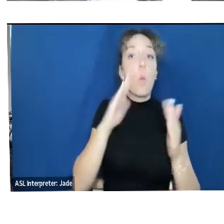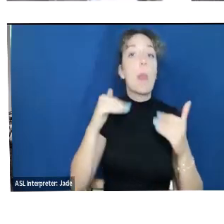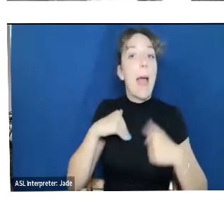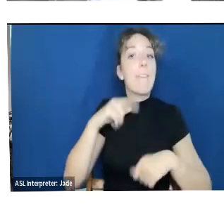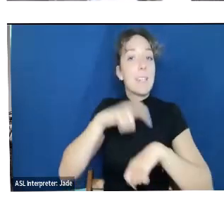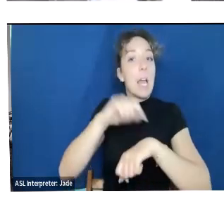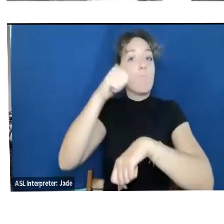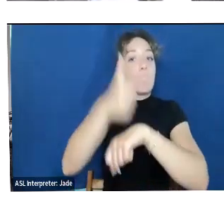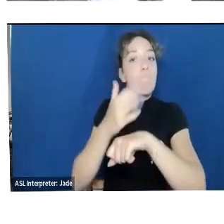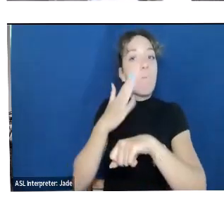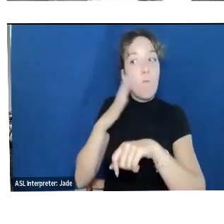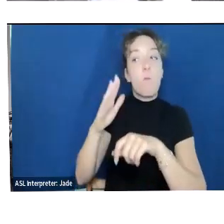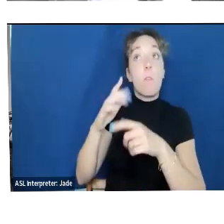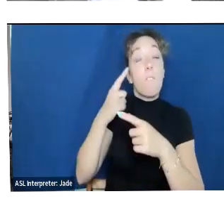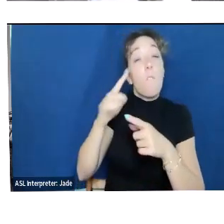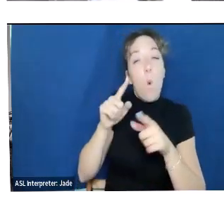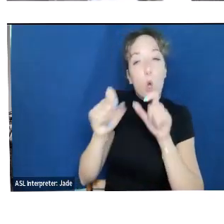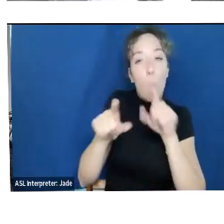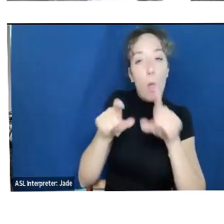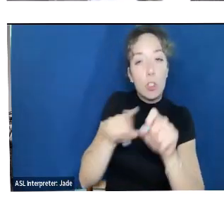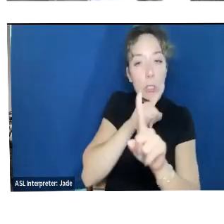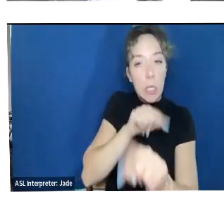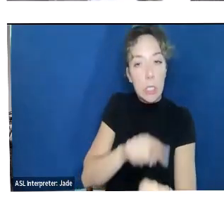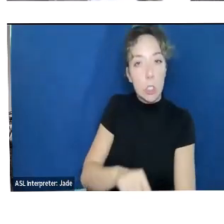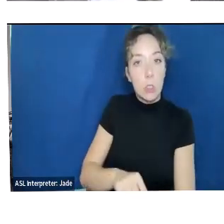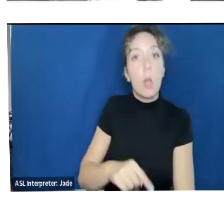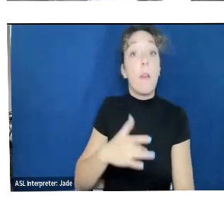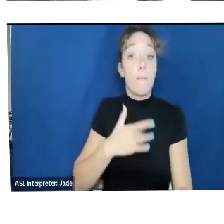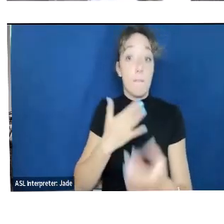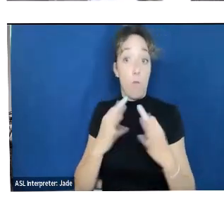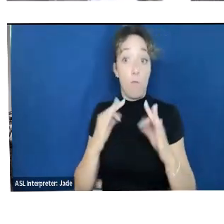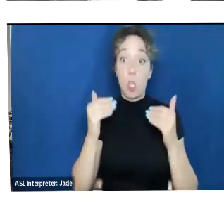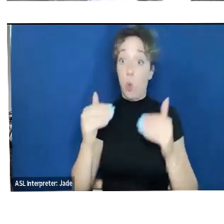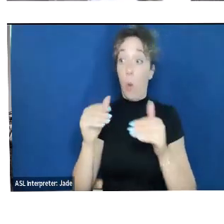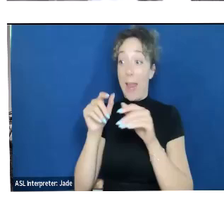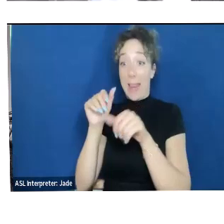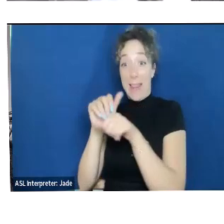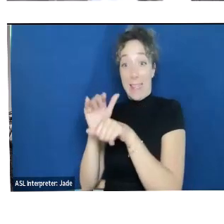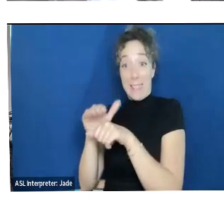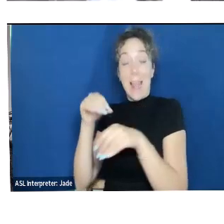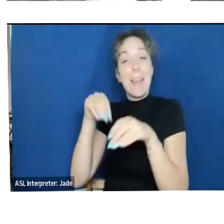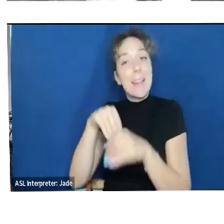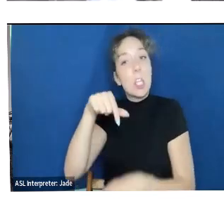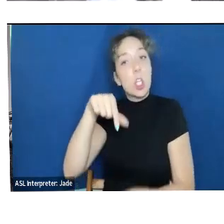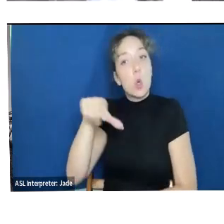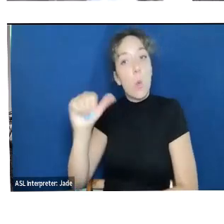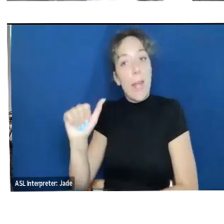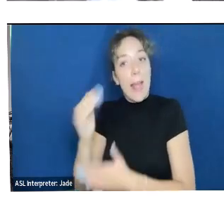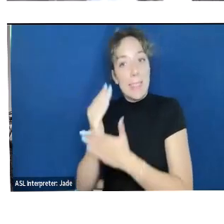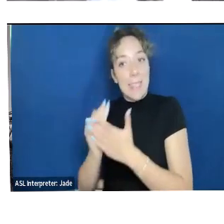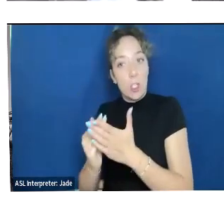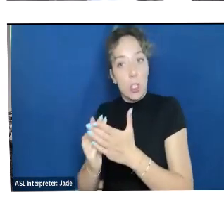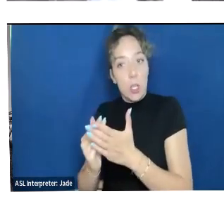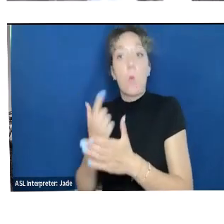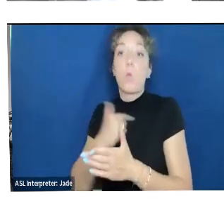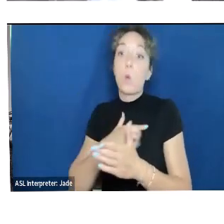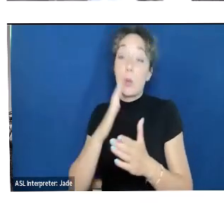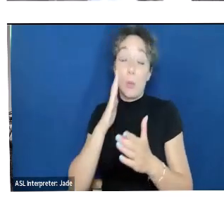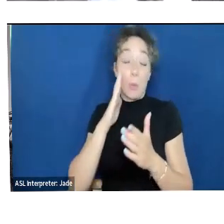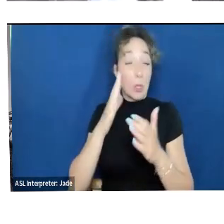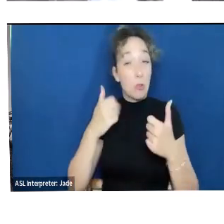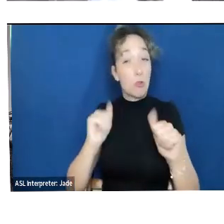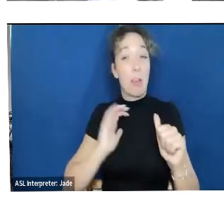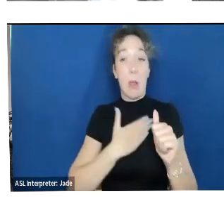free, though, to place your questions in the Q&A, and we will do our best to respond. Thank you to